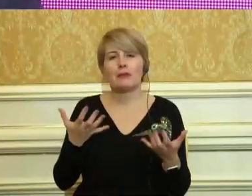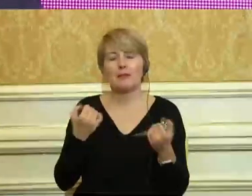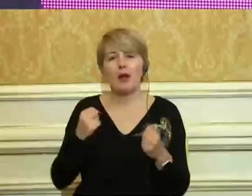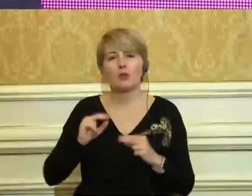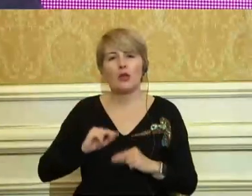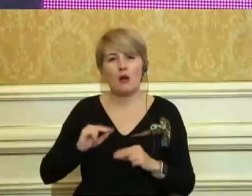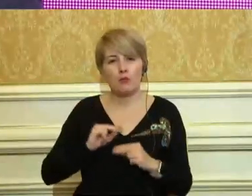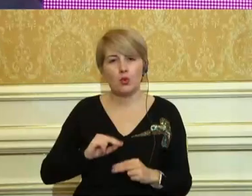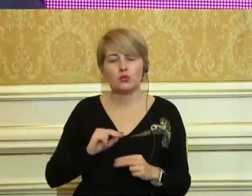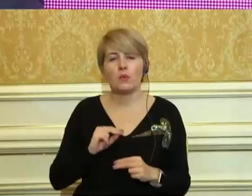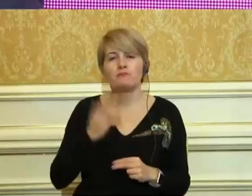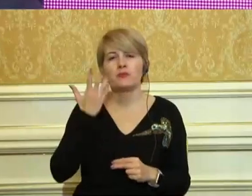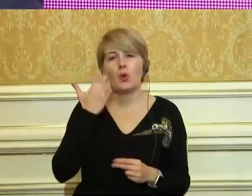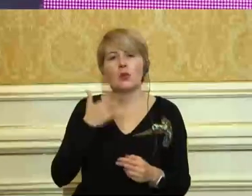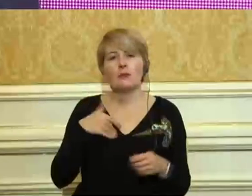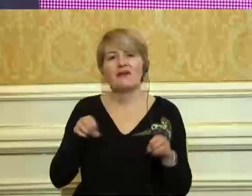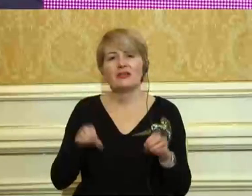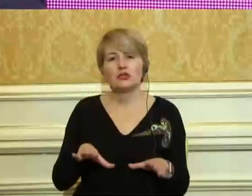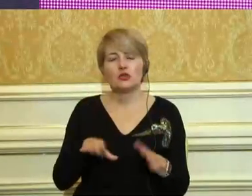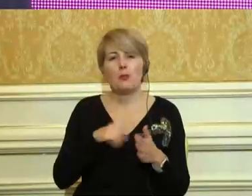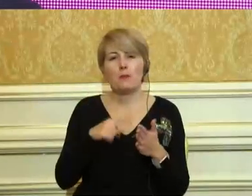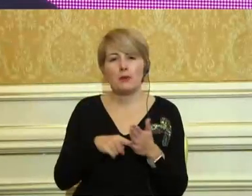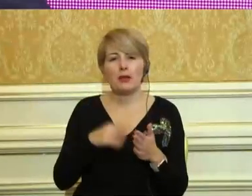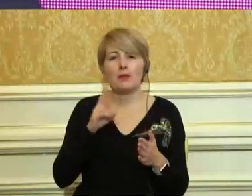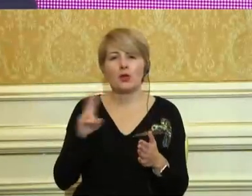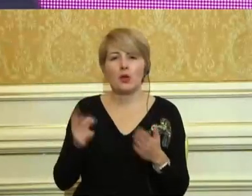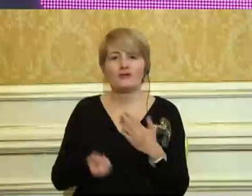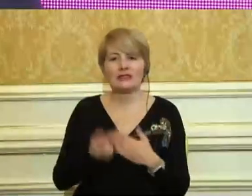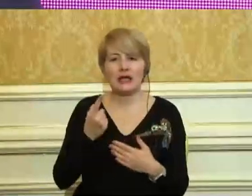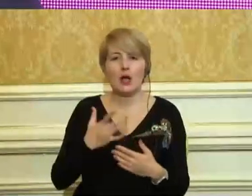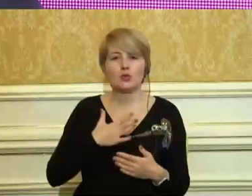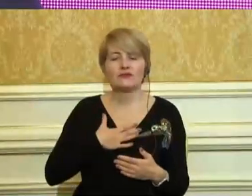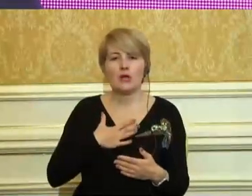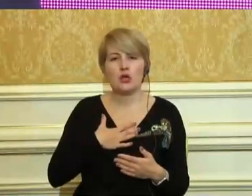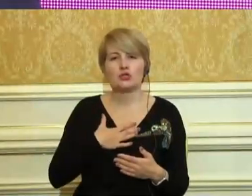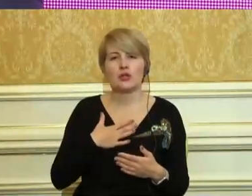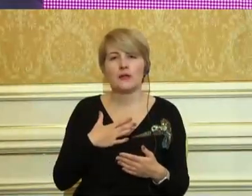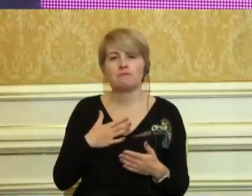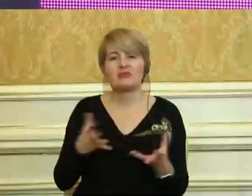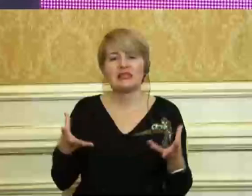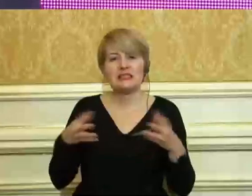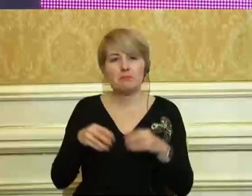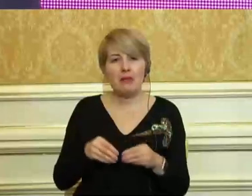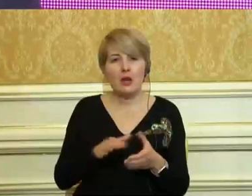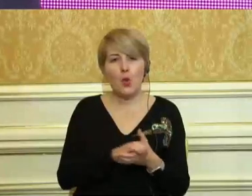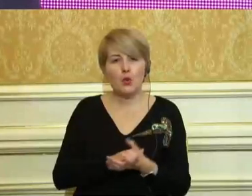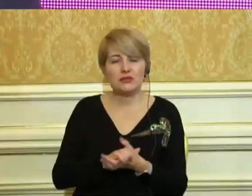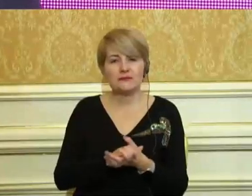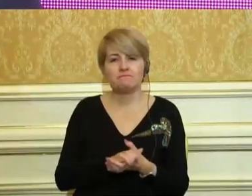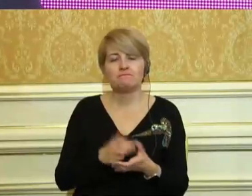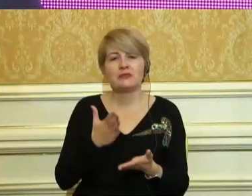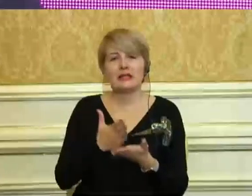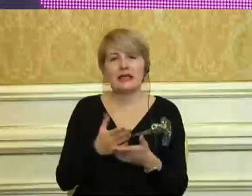when they occur. In my own community, we had a small section of our city, quite frankly, where there were some issues that were